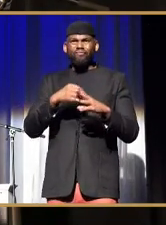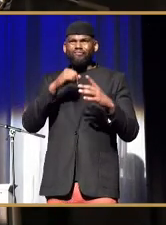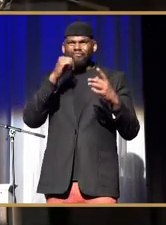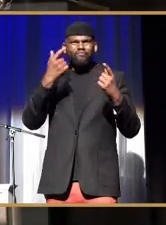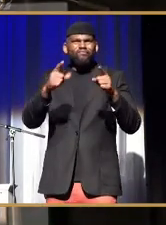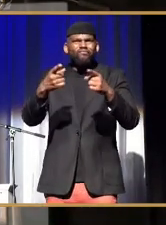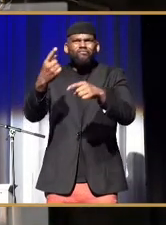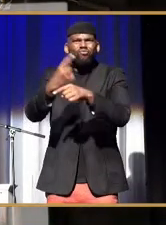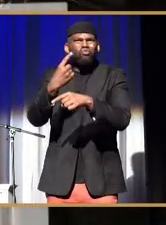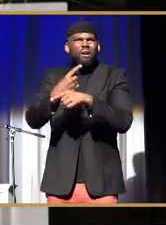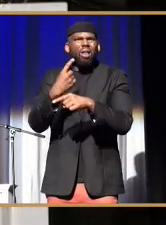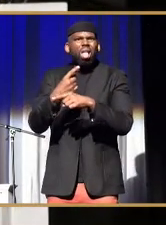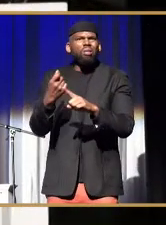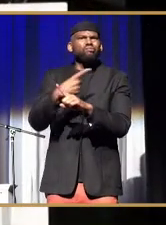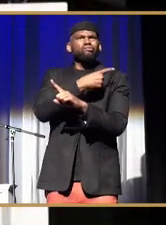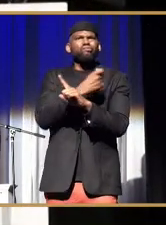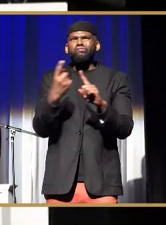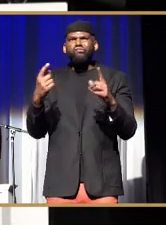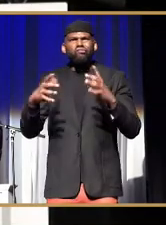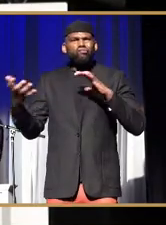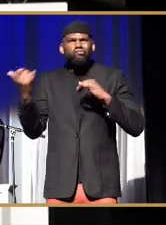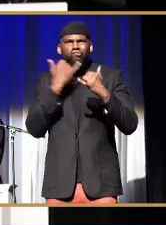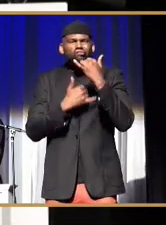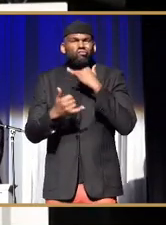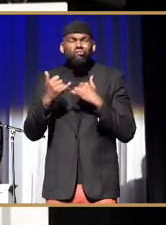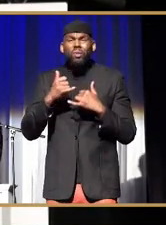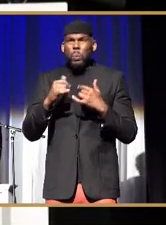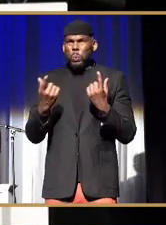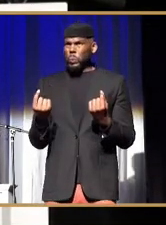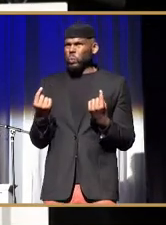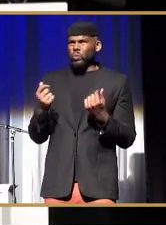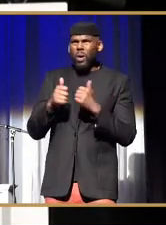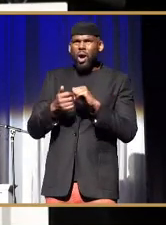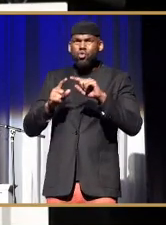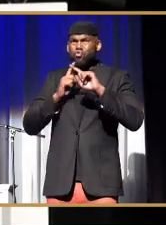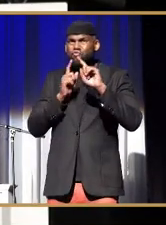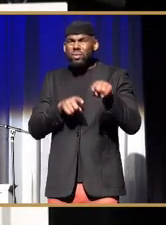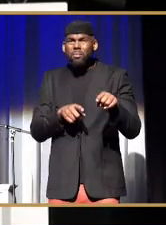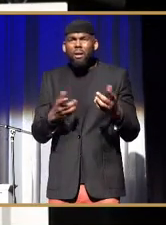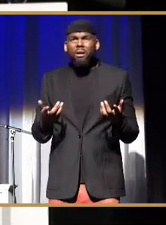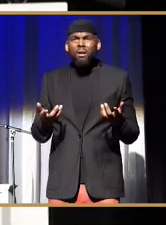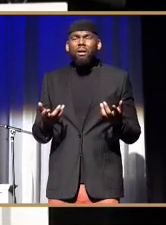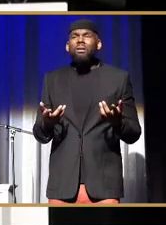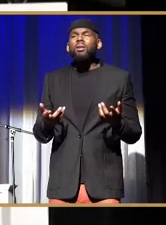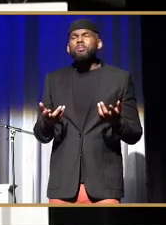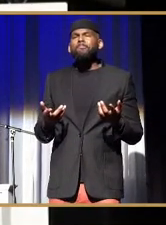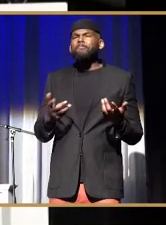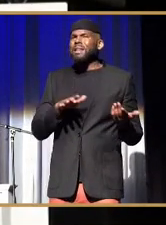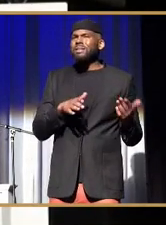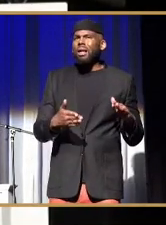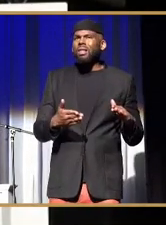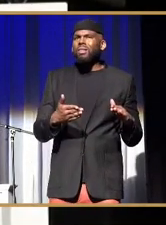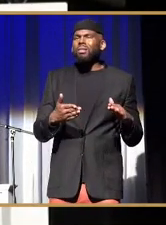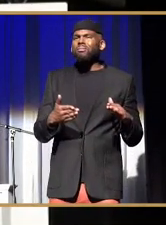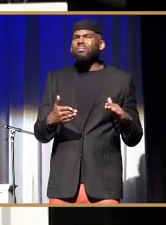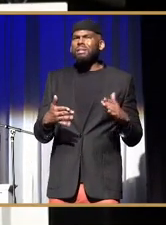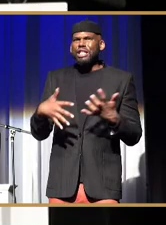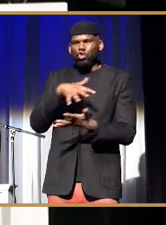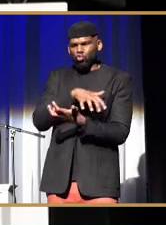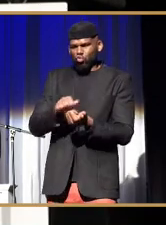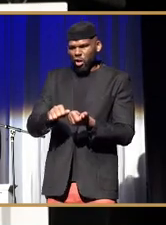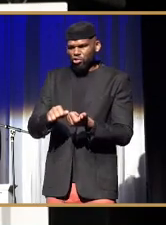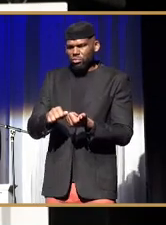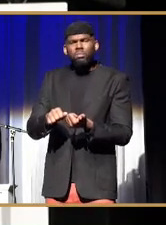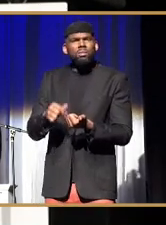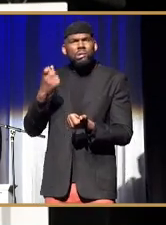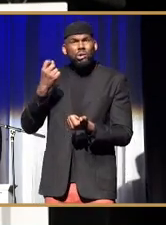What do we say in the face of such nihilism and pessimism that relegates us to the death and destruction because of the